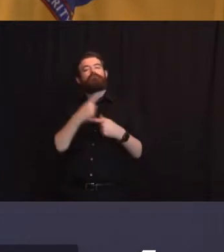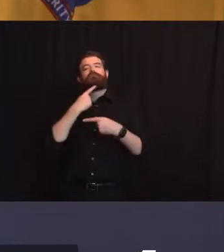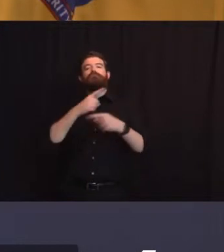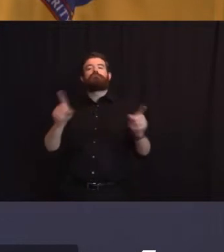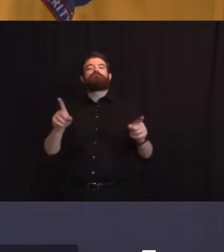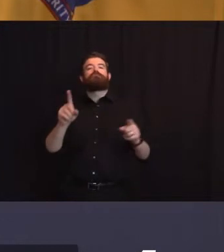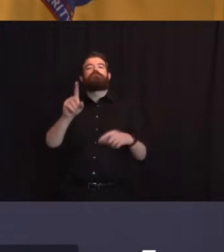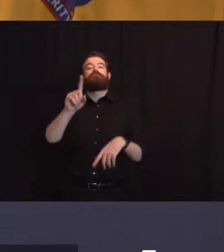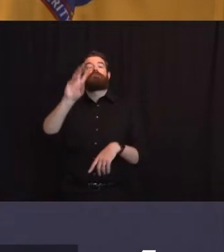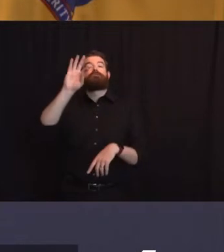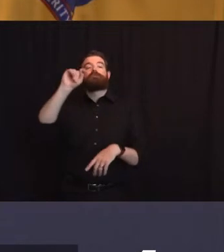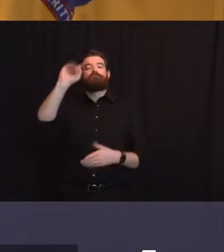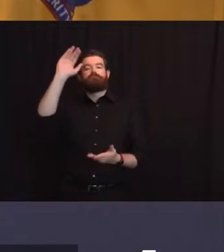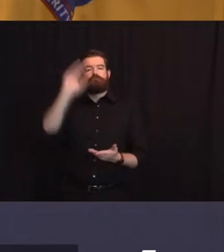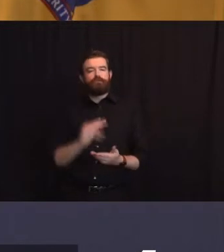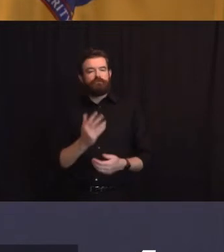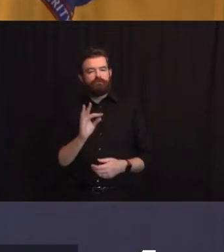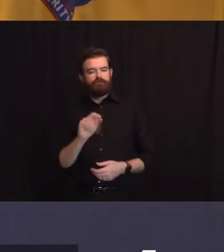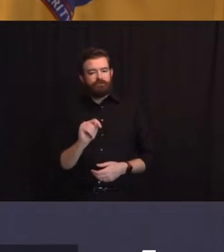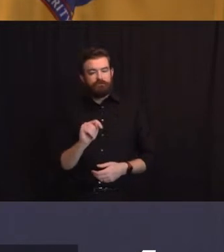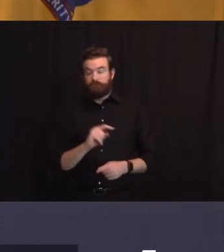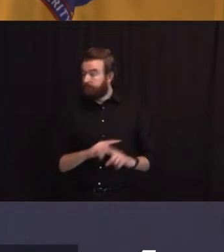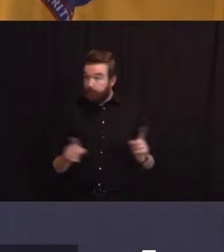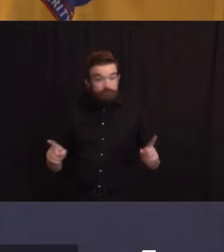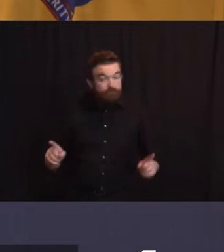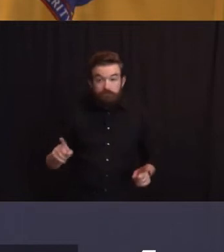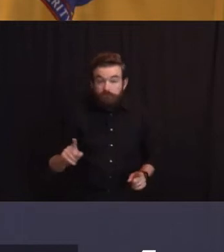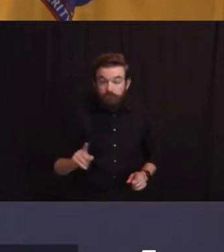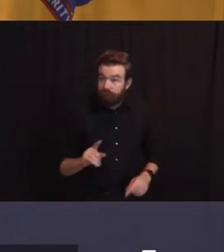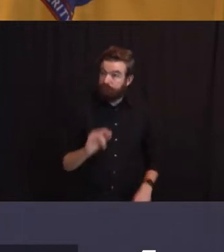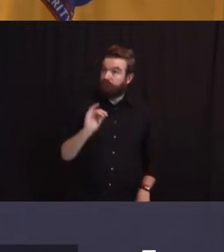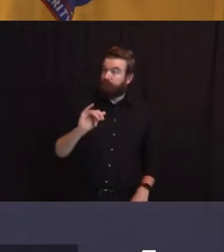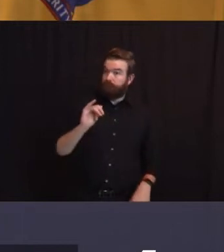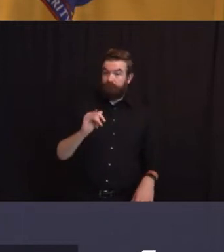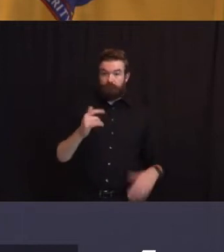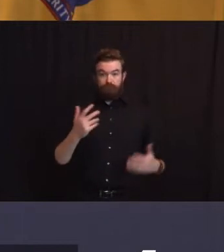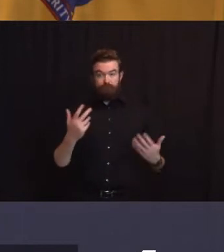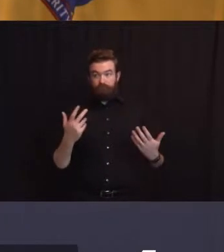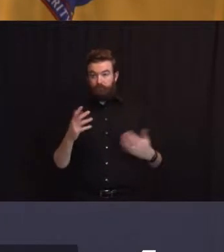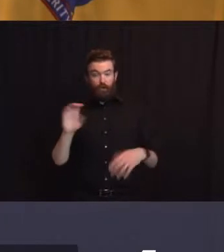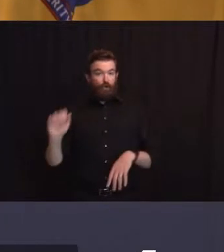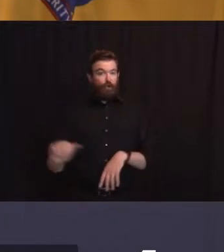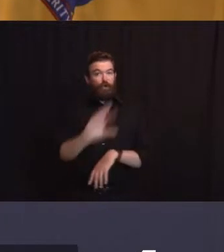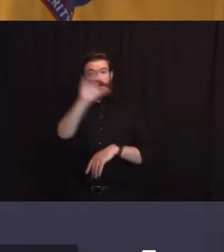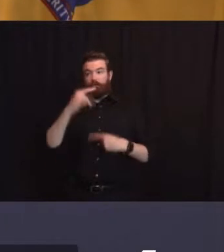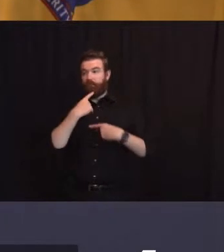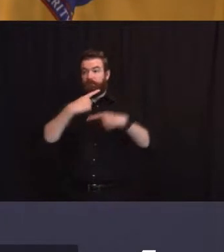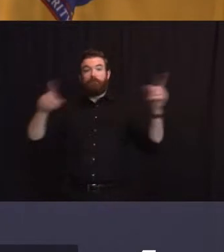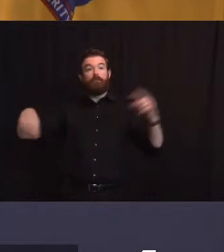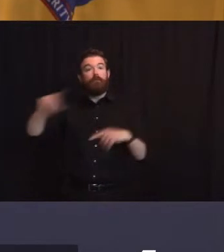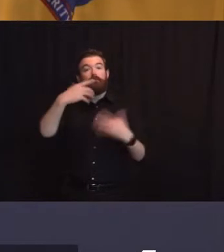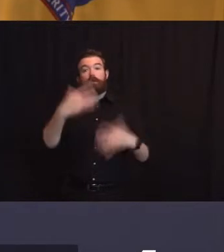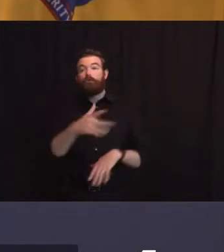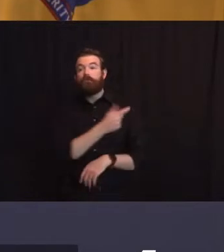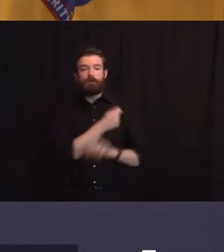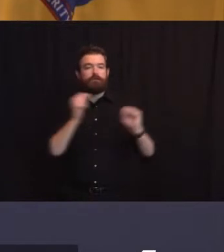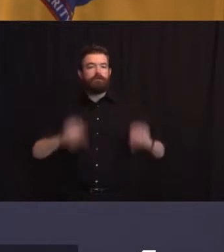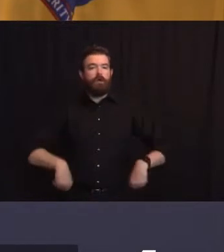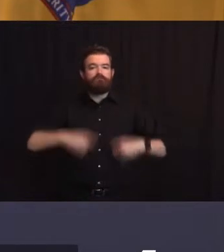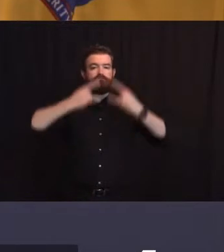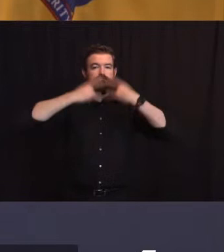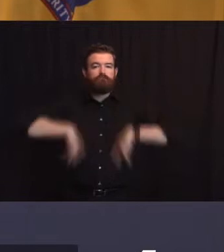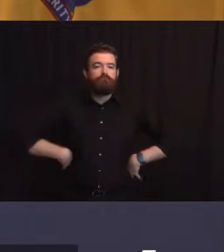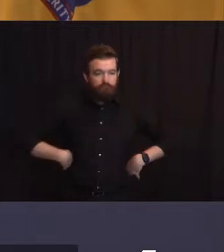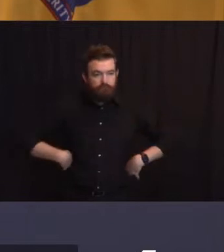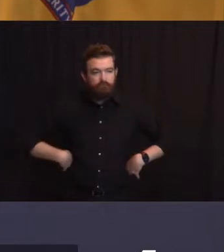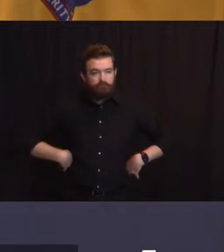this, one way or the other, is of zero interest to me. But I would just, it's easy to be in the third deck of